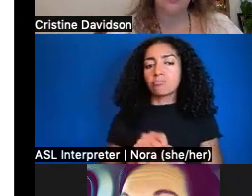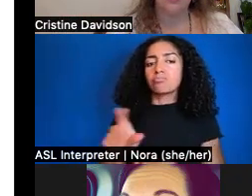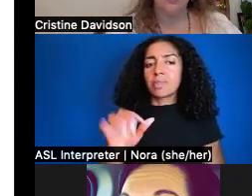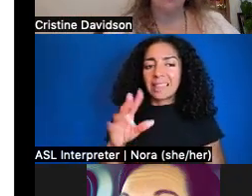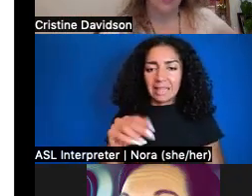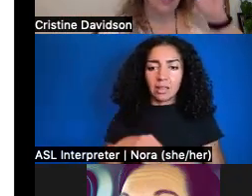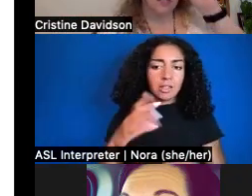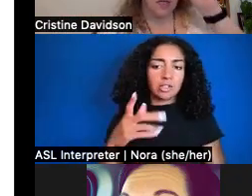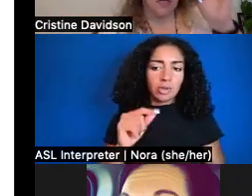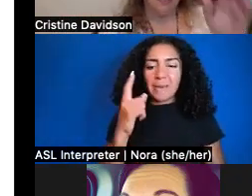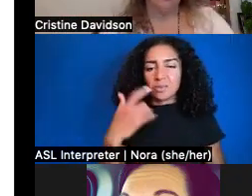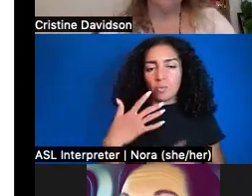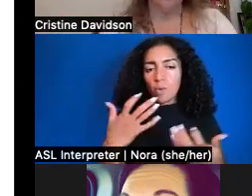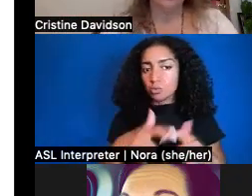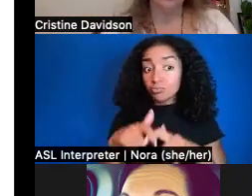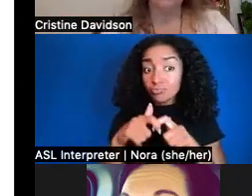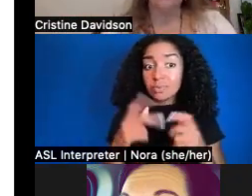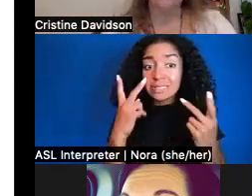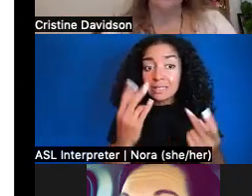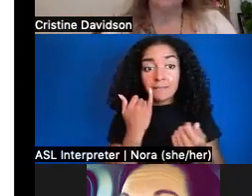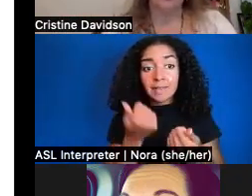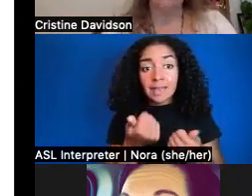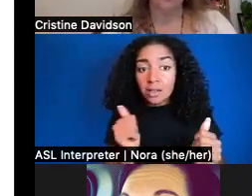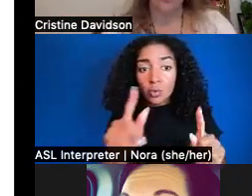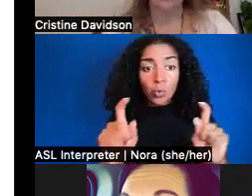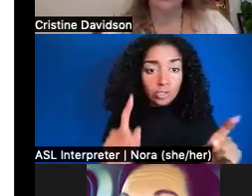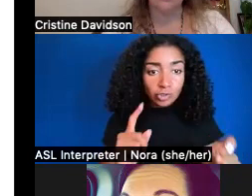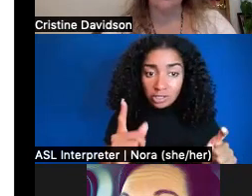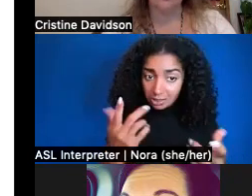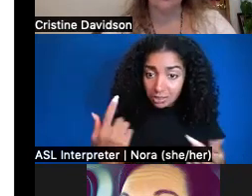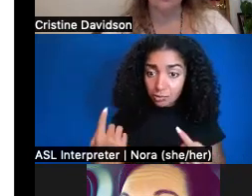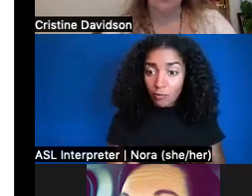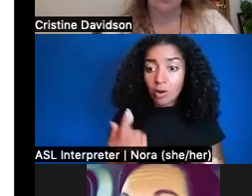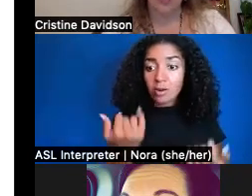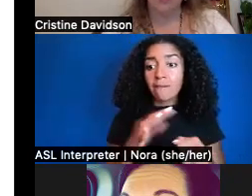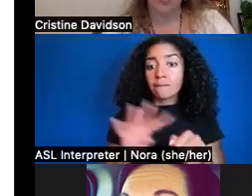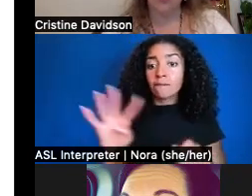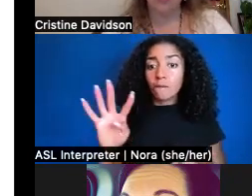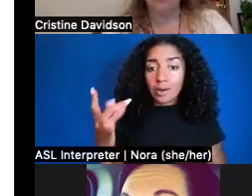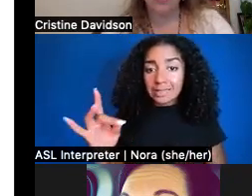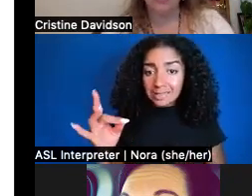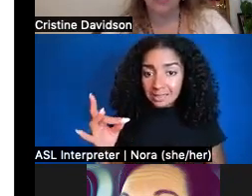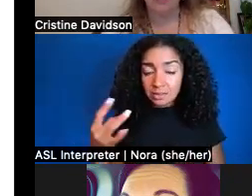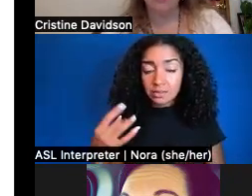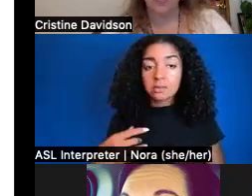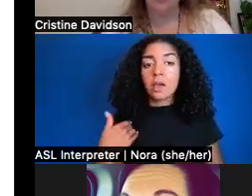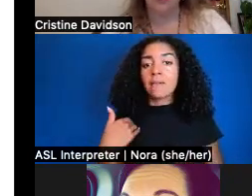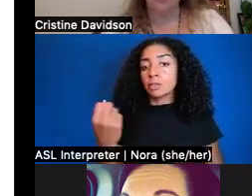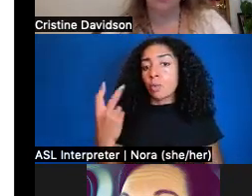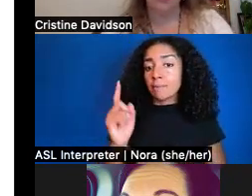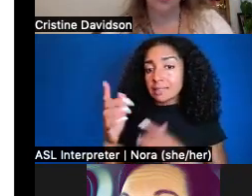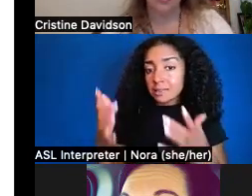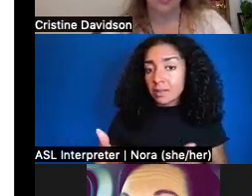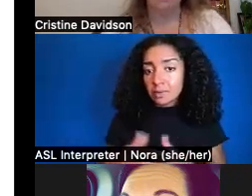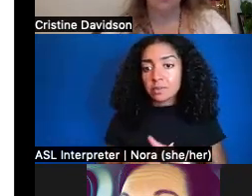see if there's any questions. It's 4:18. Got about 12 minutes left. I